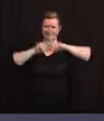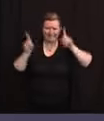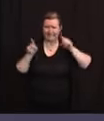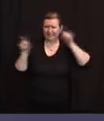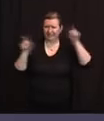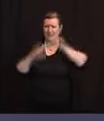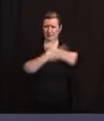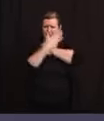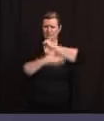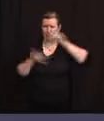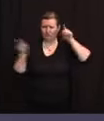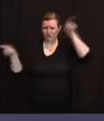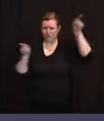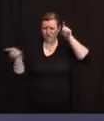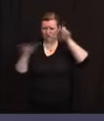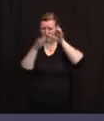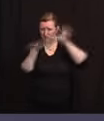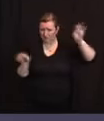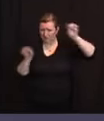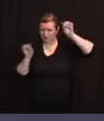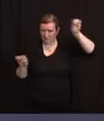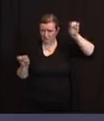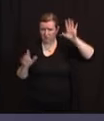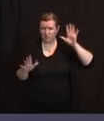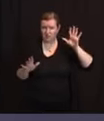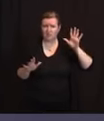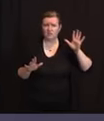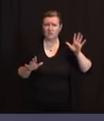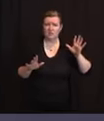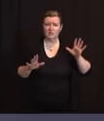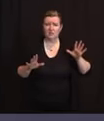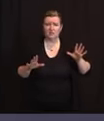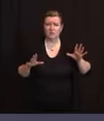Yes and no. I mean, that's a reality that we accept going into this.